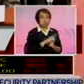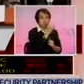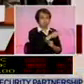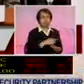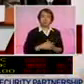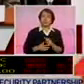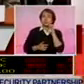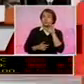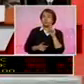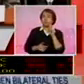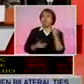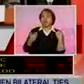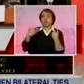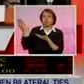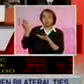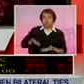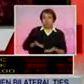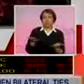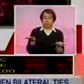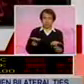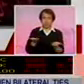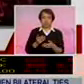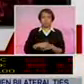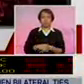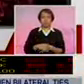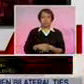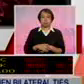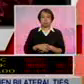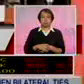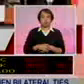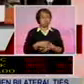I have brought them with me. You have brought the SALN with you.